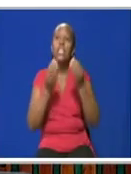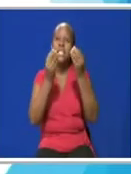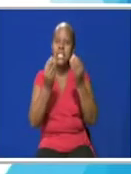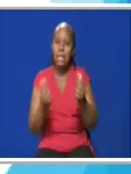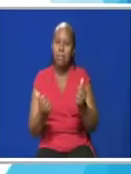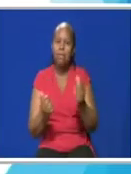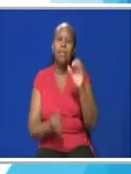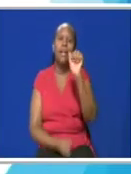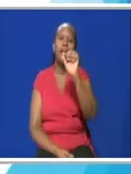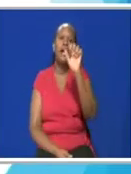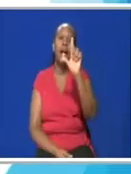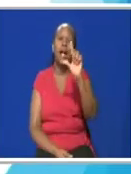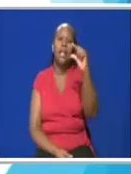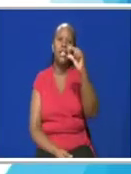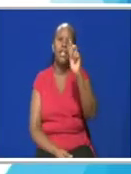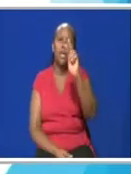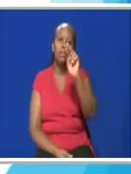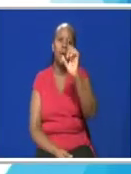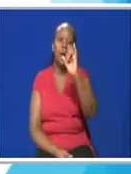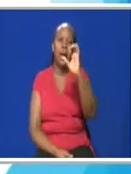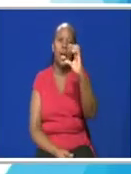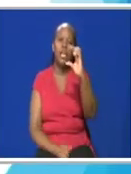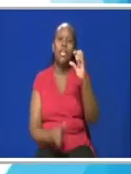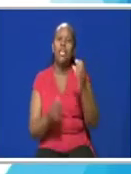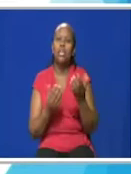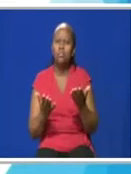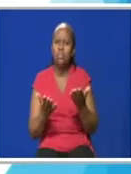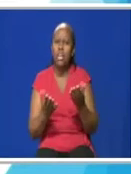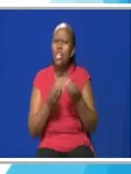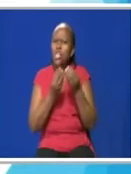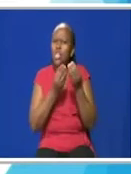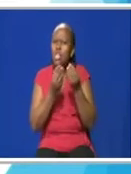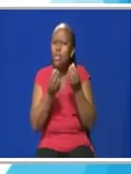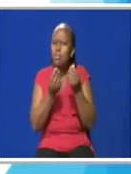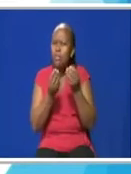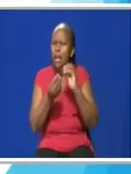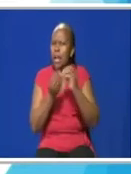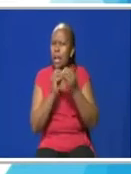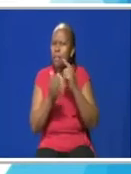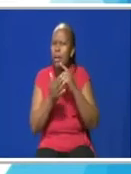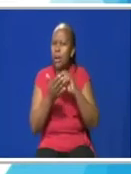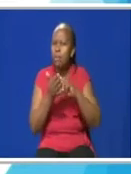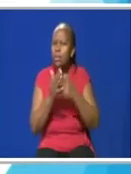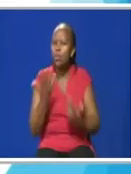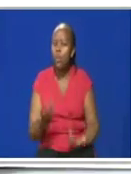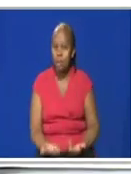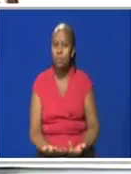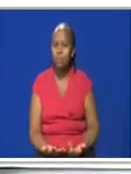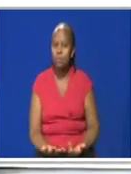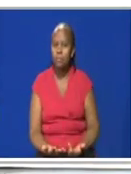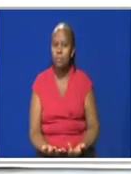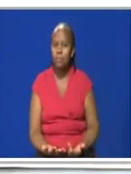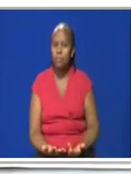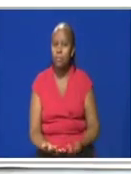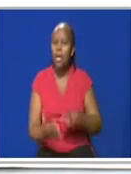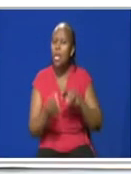simplifying algebraic expressions. What is to simplify a number? Or what is to simplify?